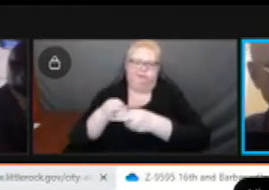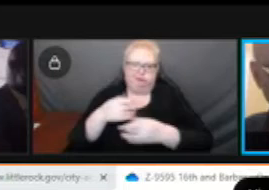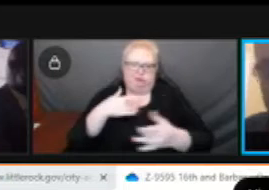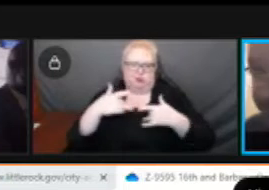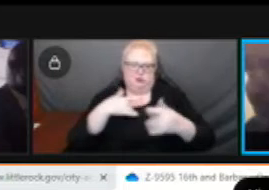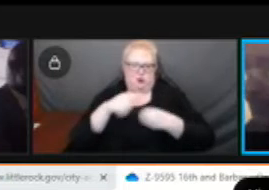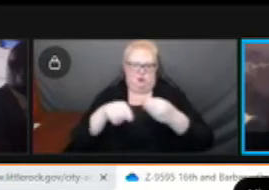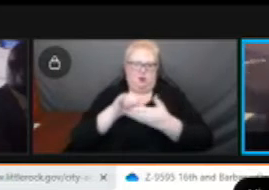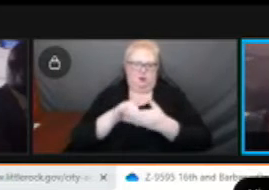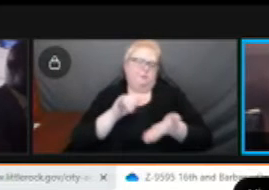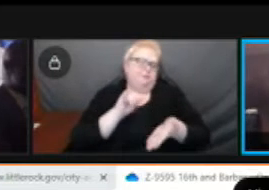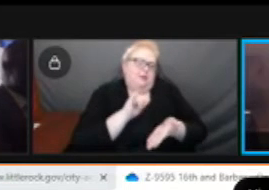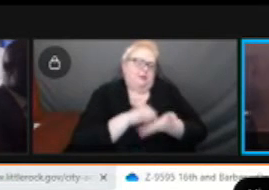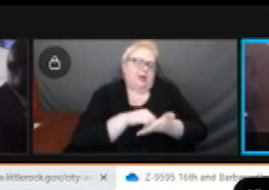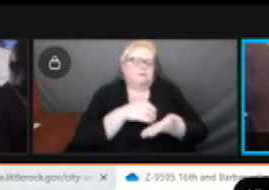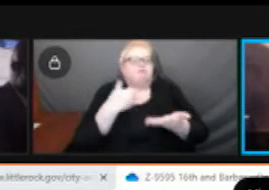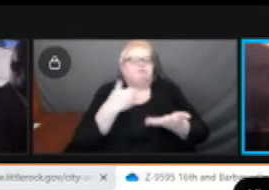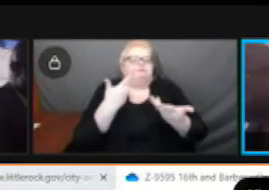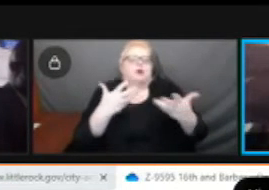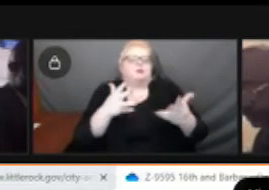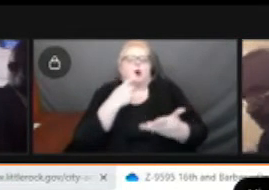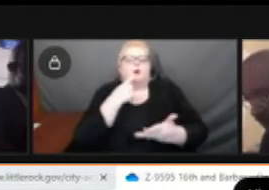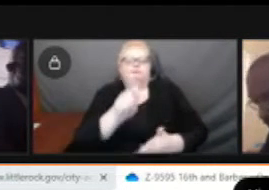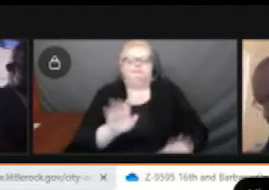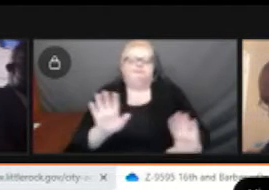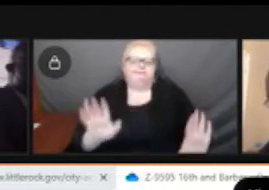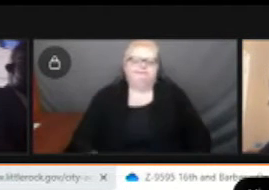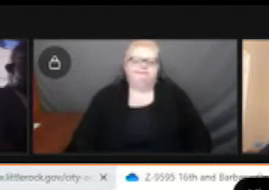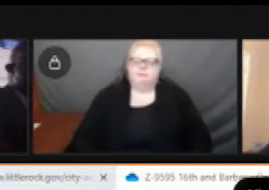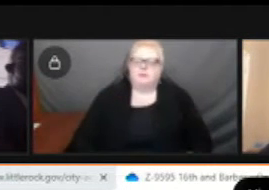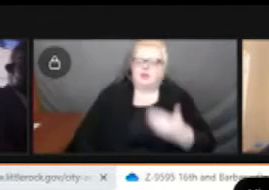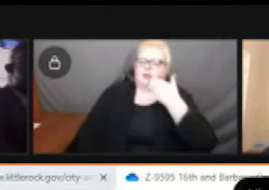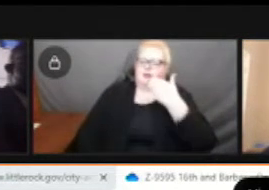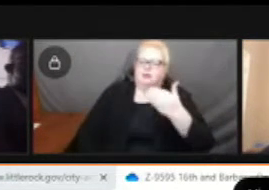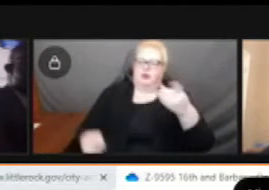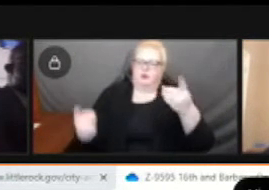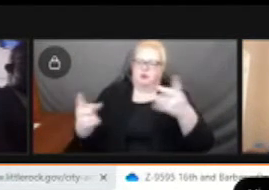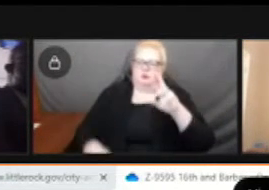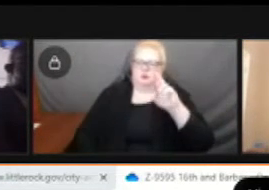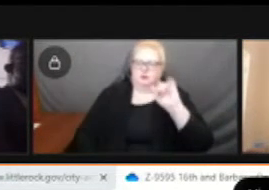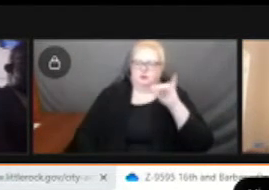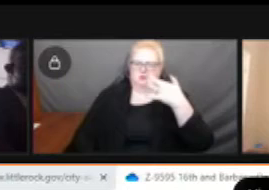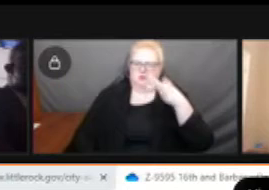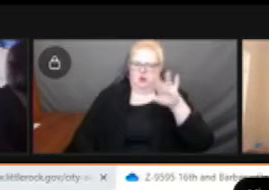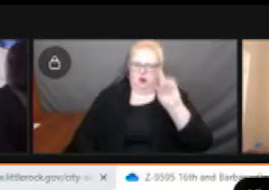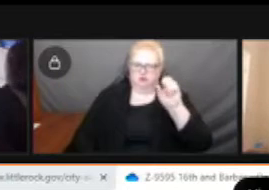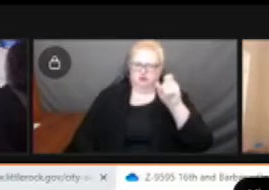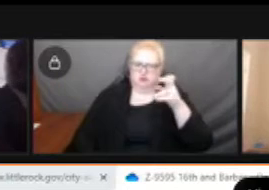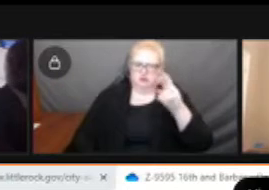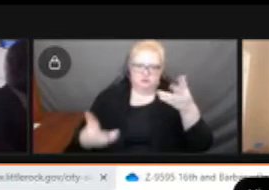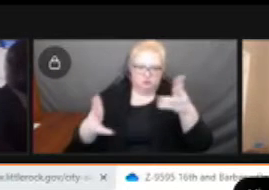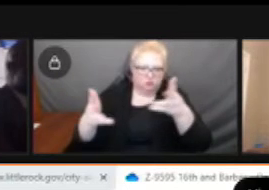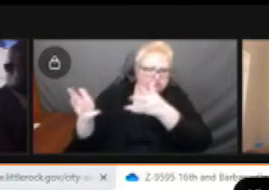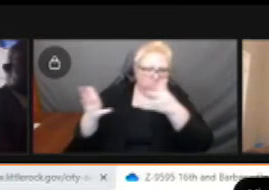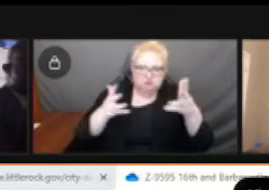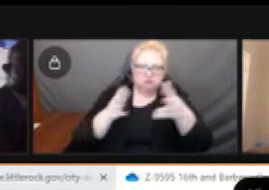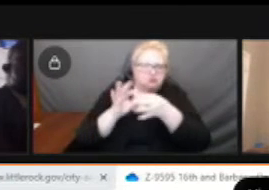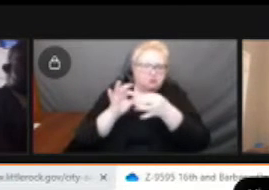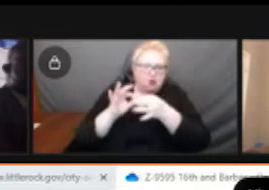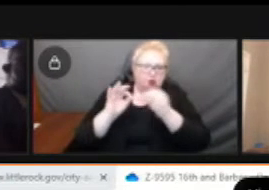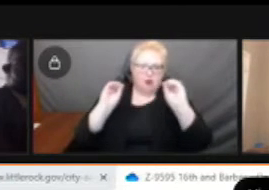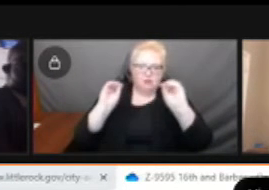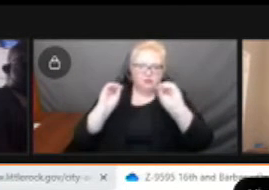to say on that, Mayor. Thank you, Director Richardson. I believe we've had everyone made a comment. Seen any more additional